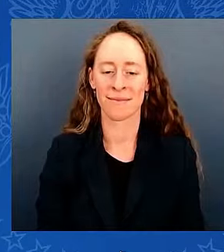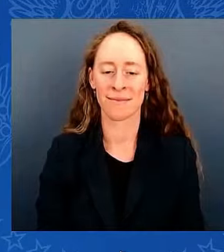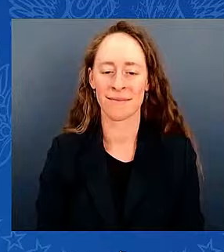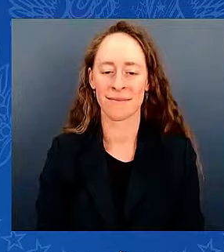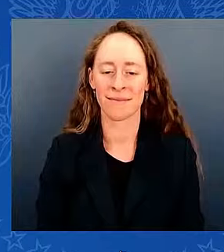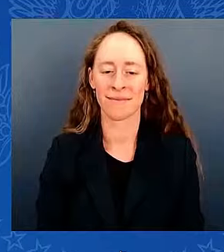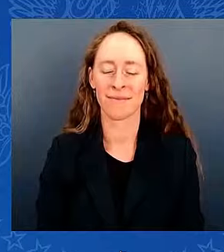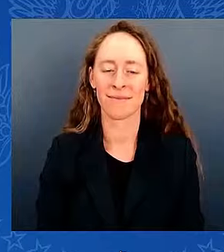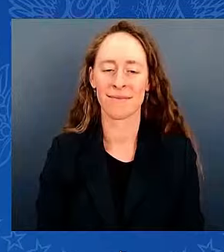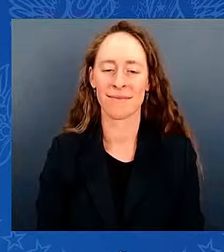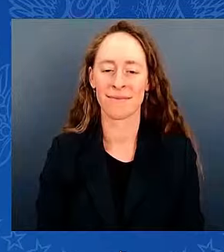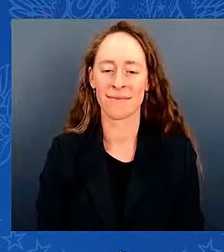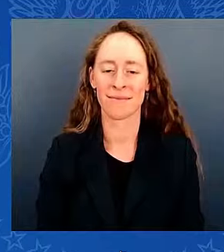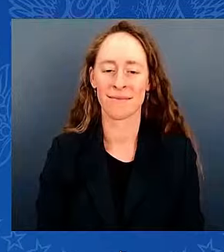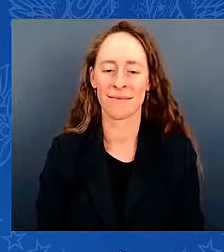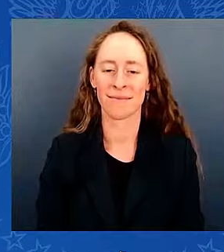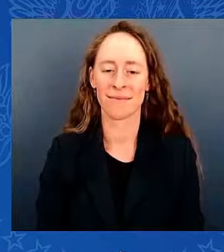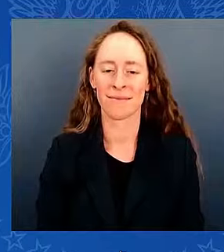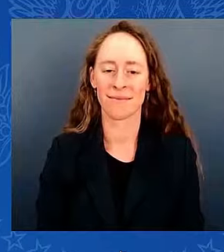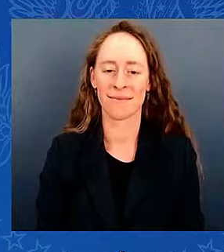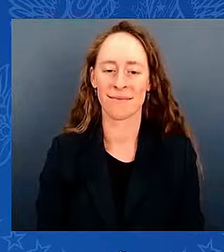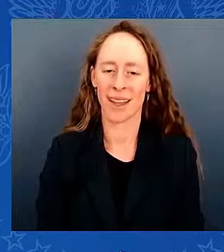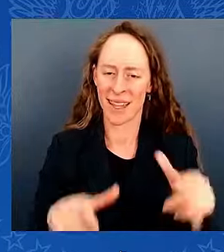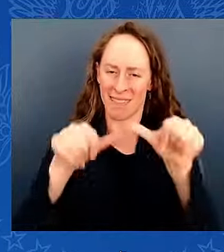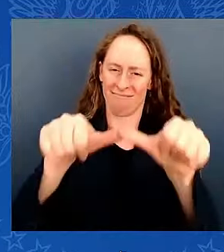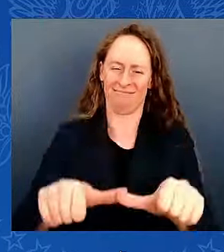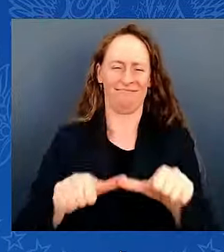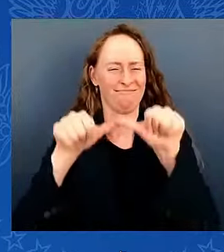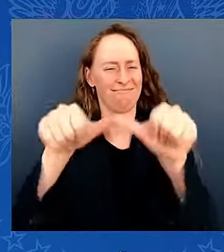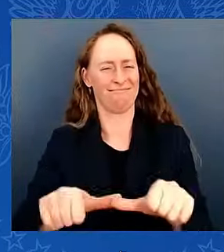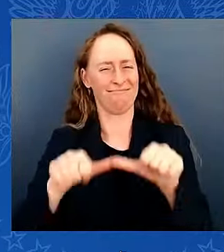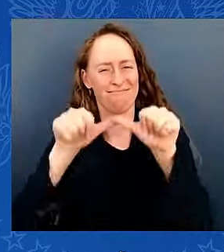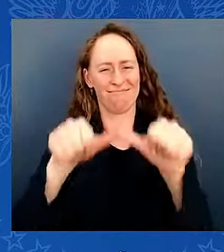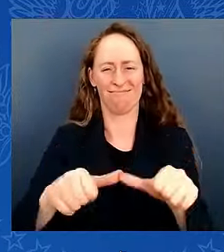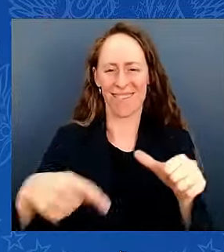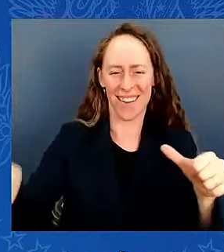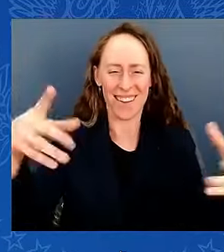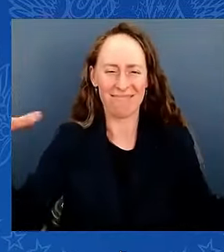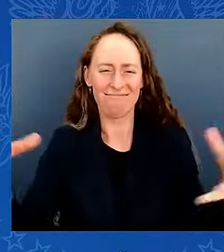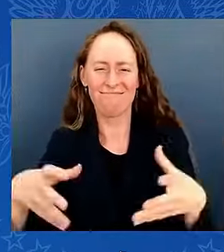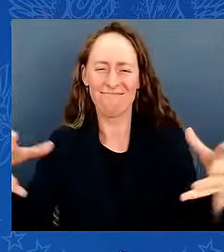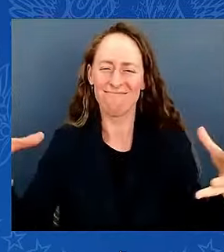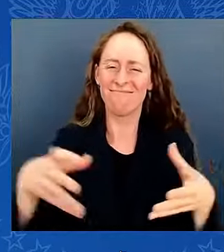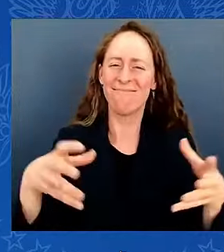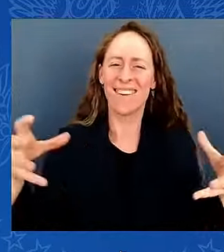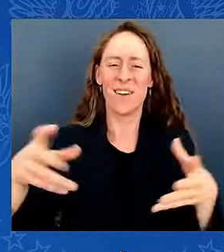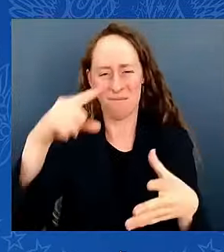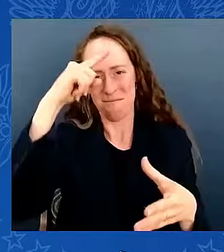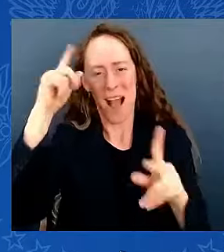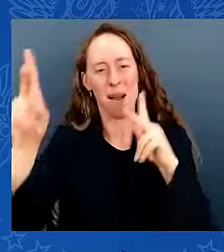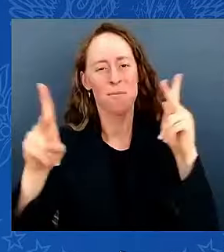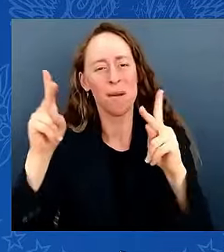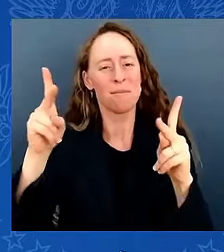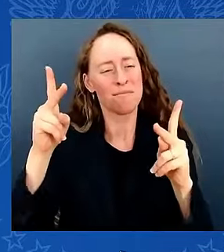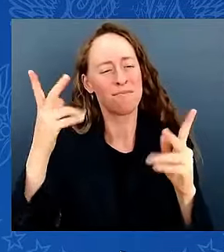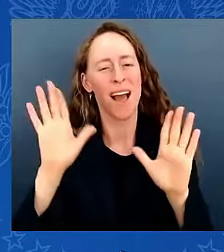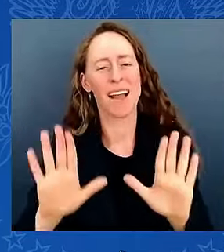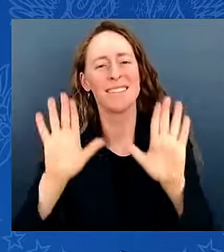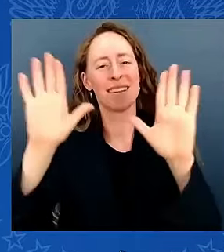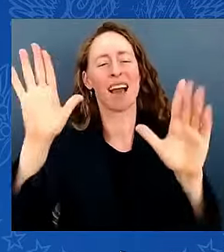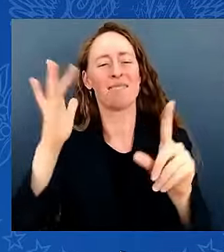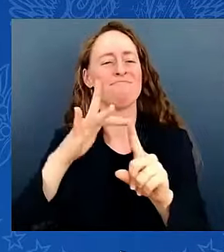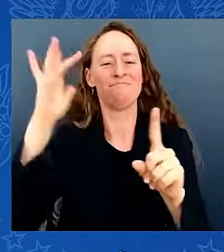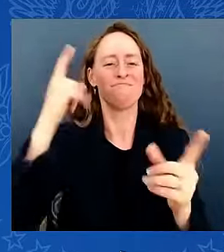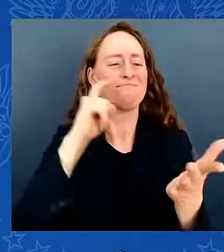Let's continue this Black Excellency party. It's an honor to be with you today to celebrate.